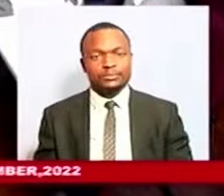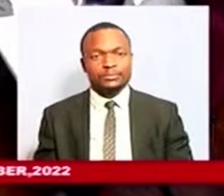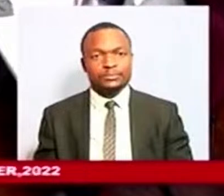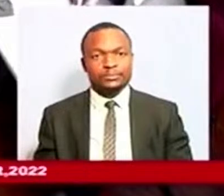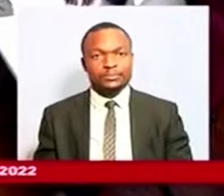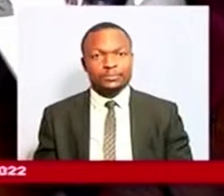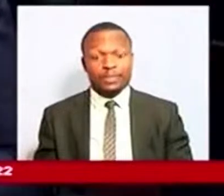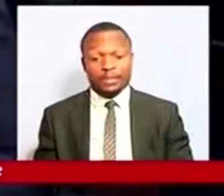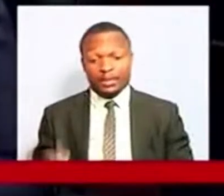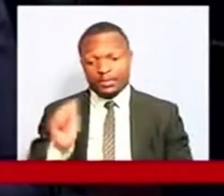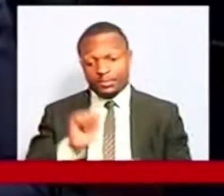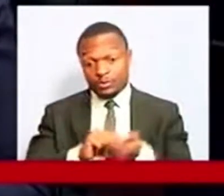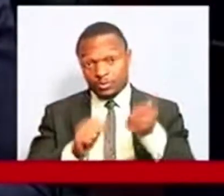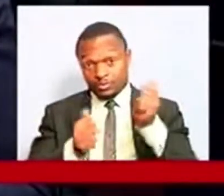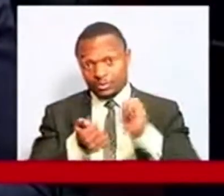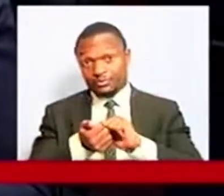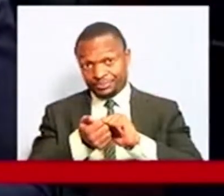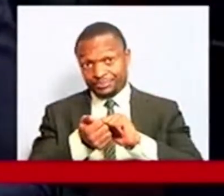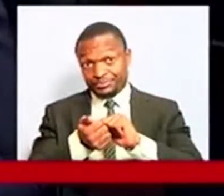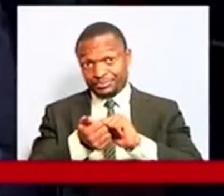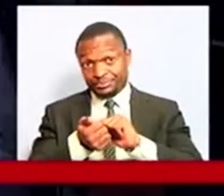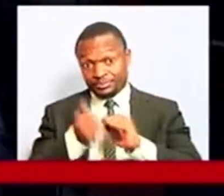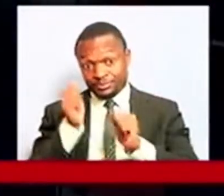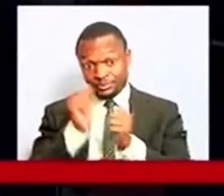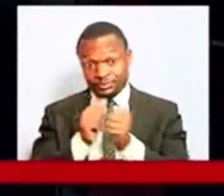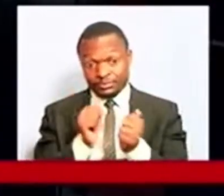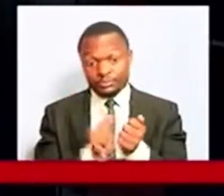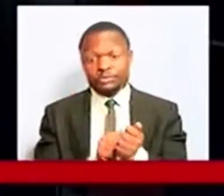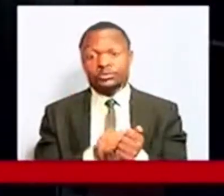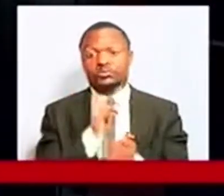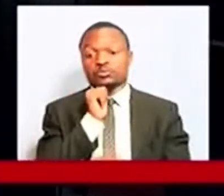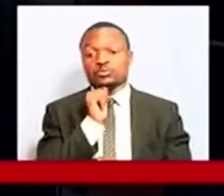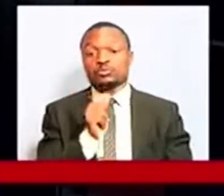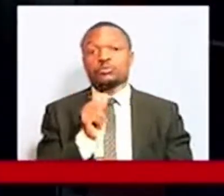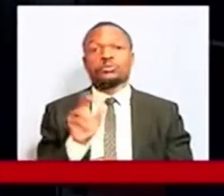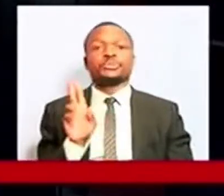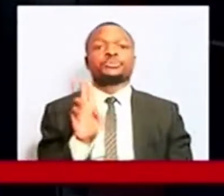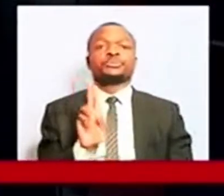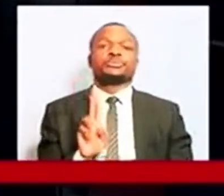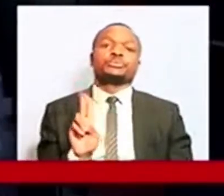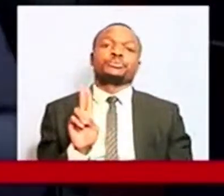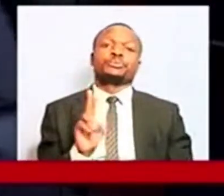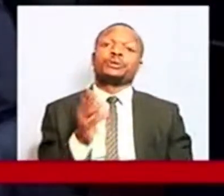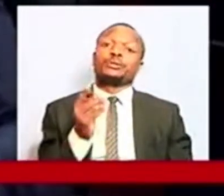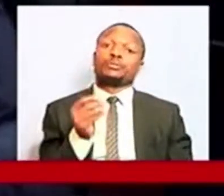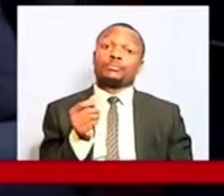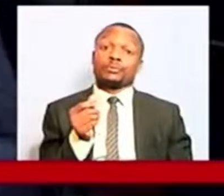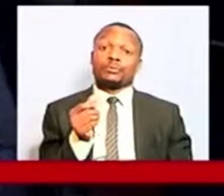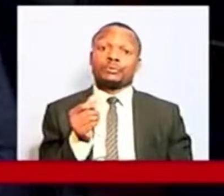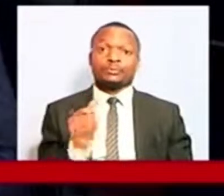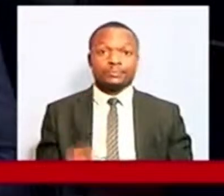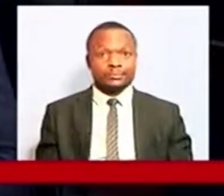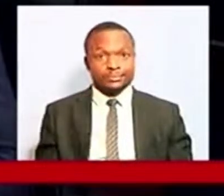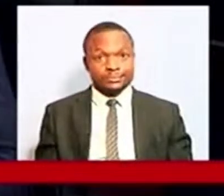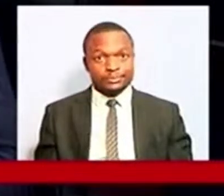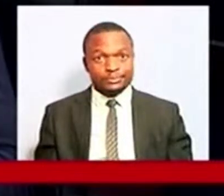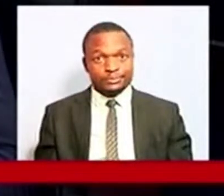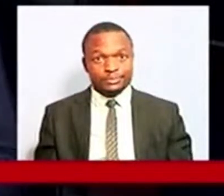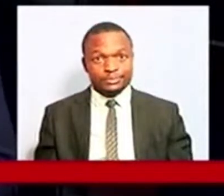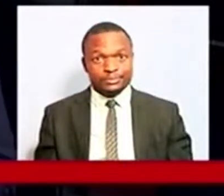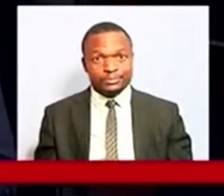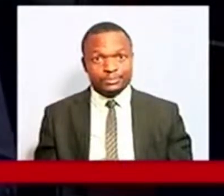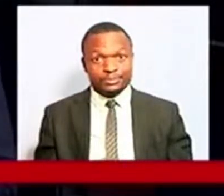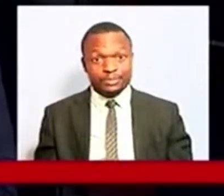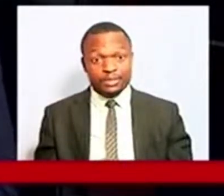The query is about unspent funds. And according to